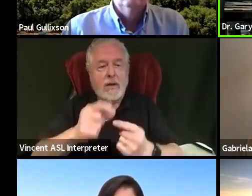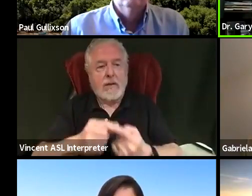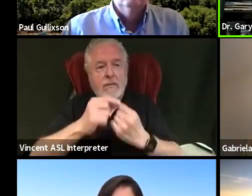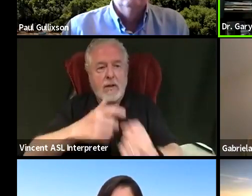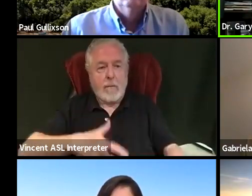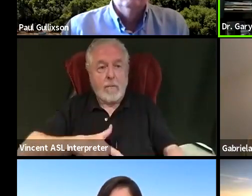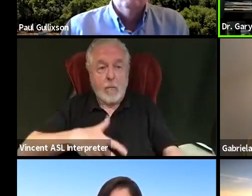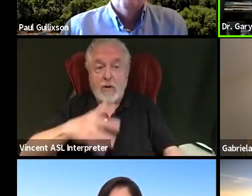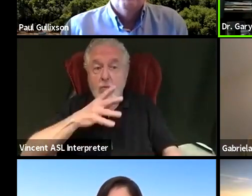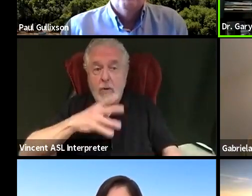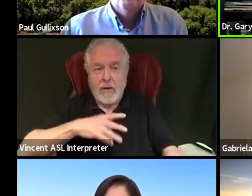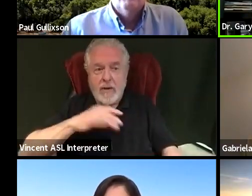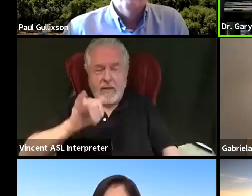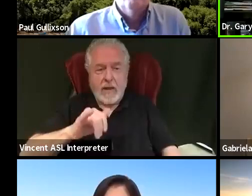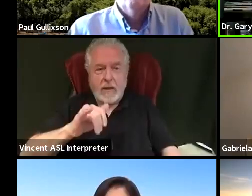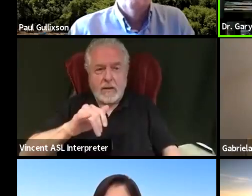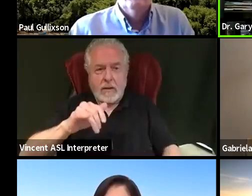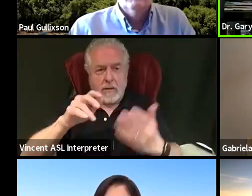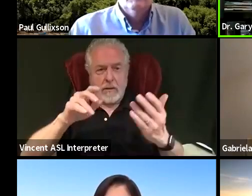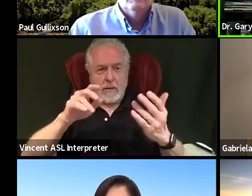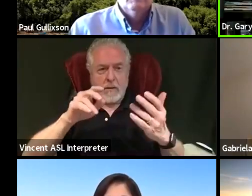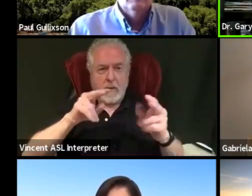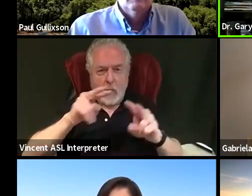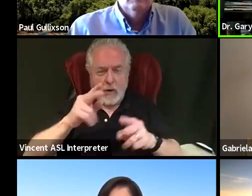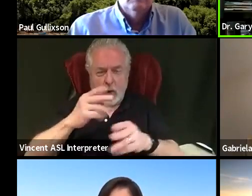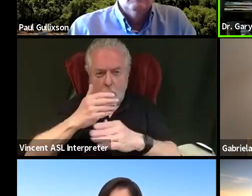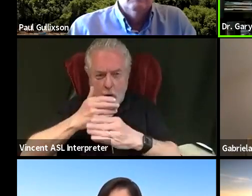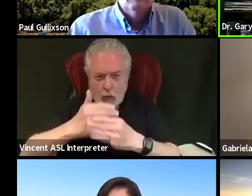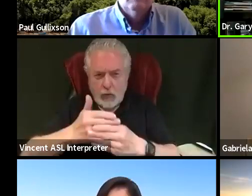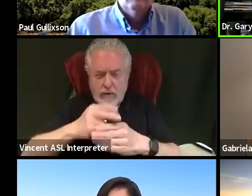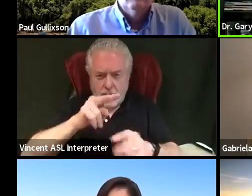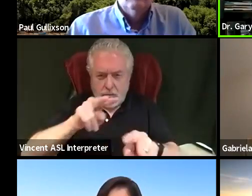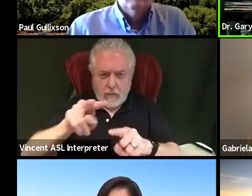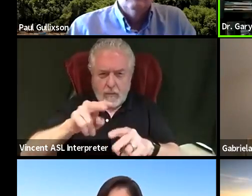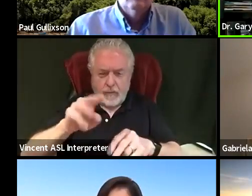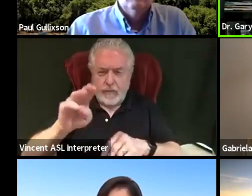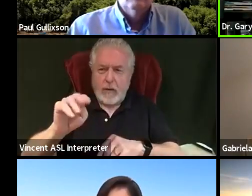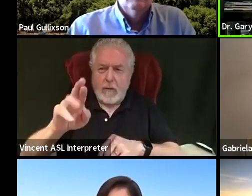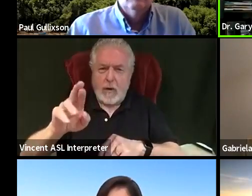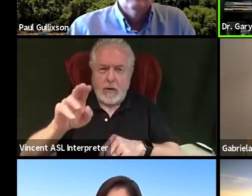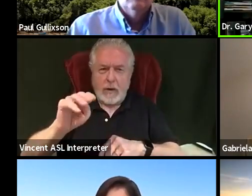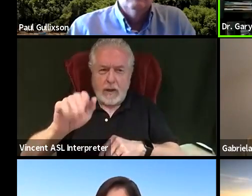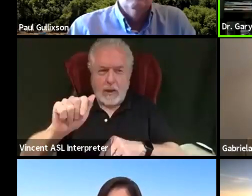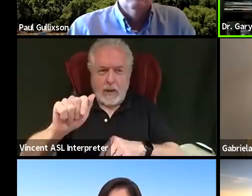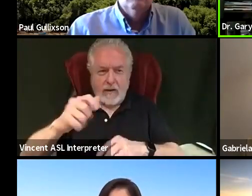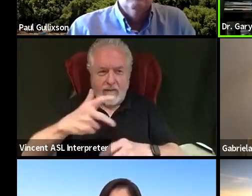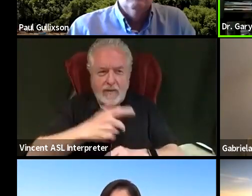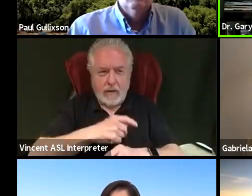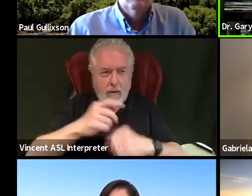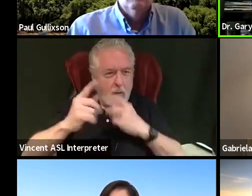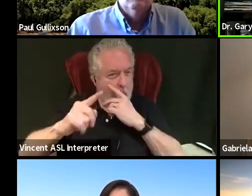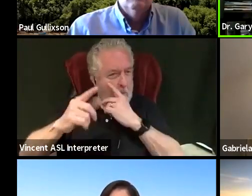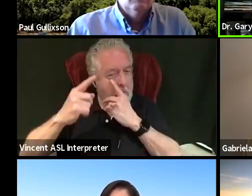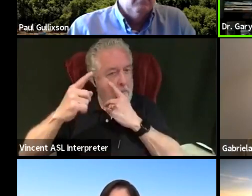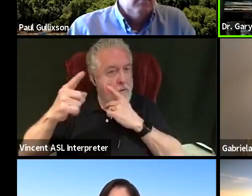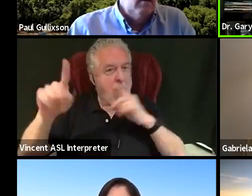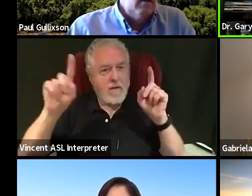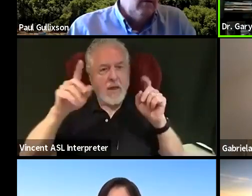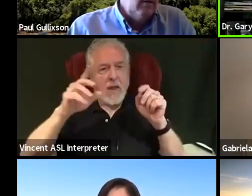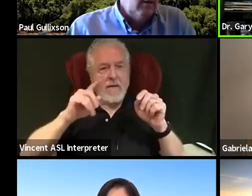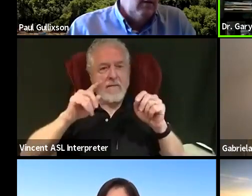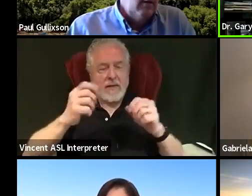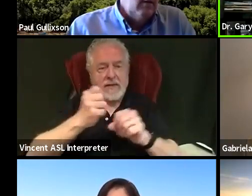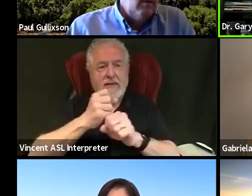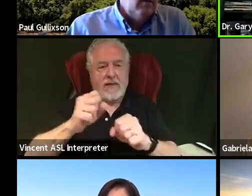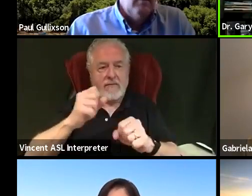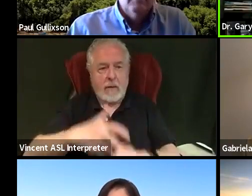pregnant women. And so that cohort's been watched very closely. With the mRNA vaccines, the vaccines are incredibly effective and incredibly